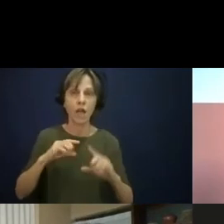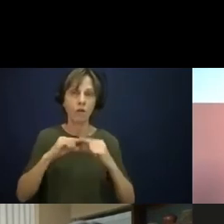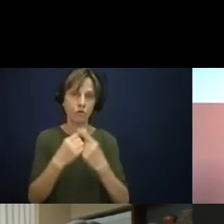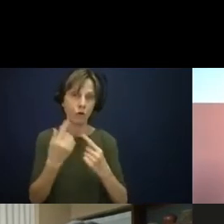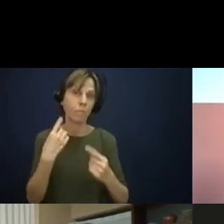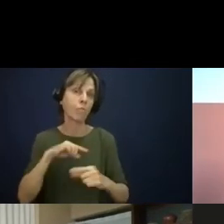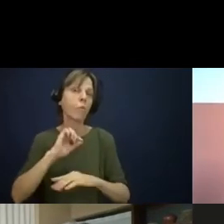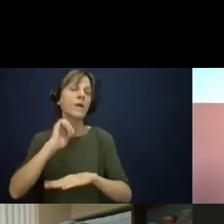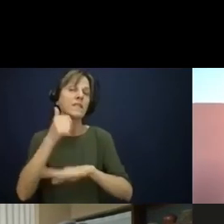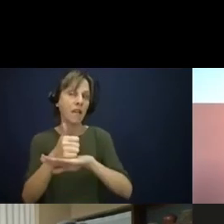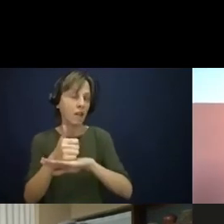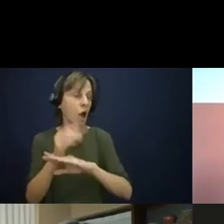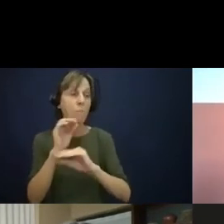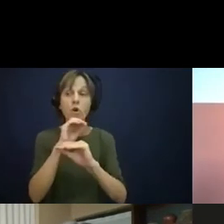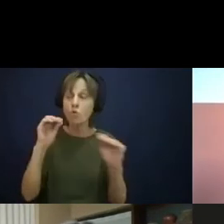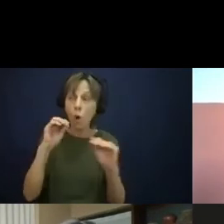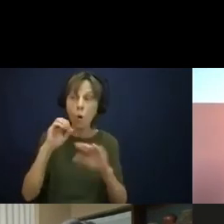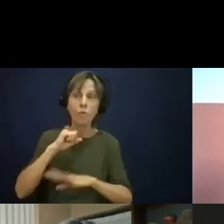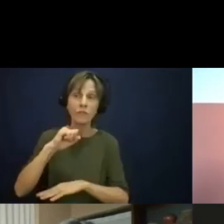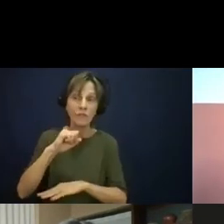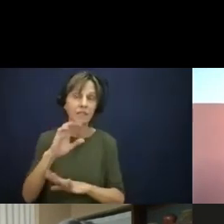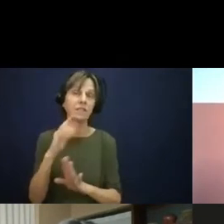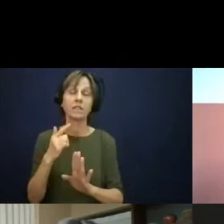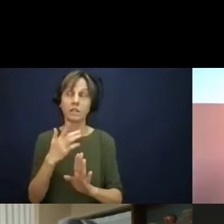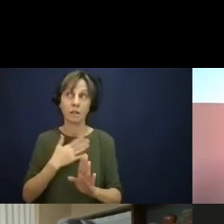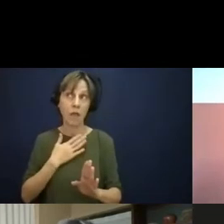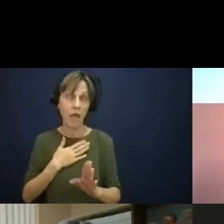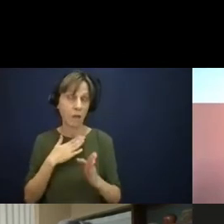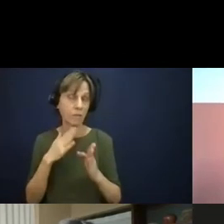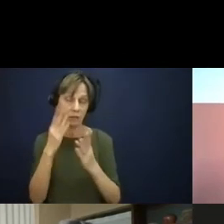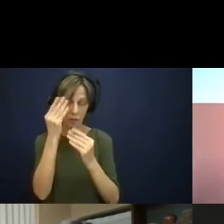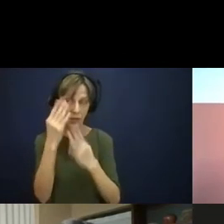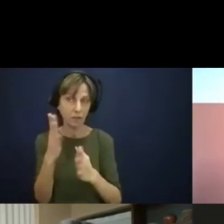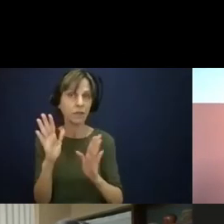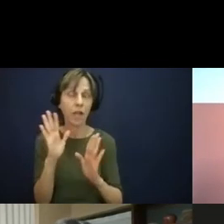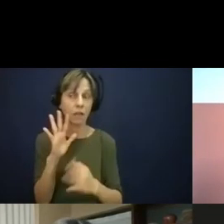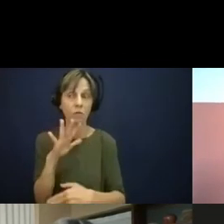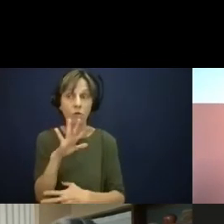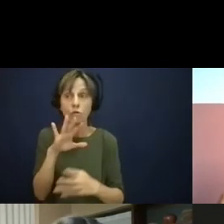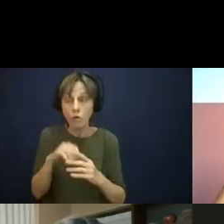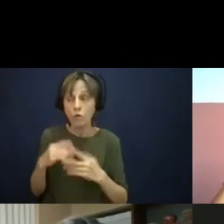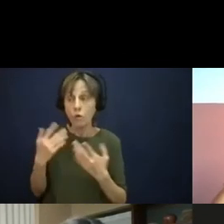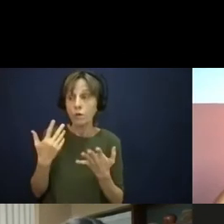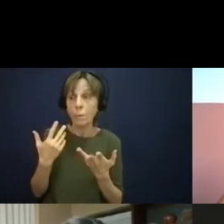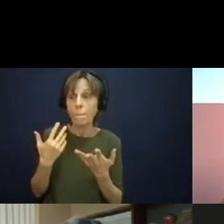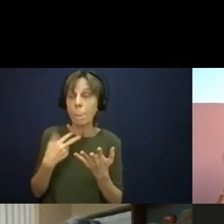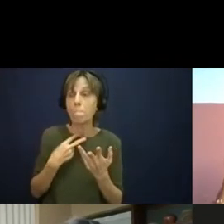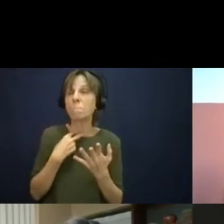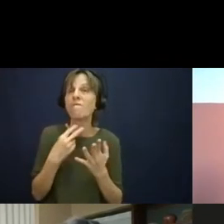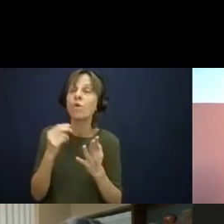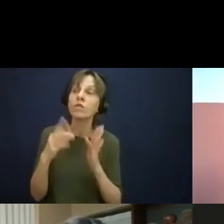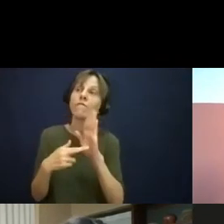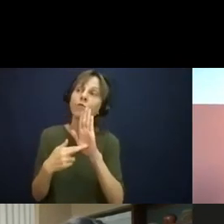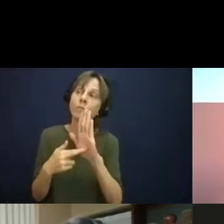no resistance. I'm happy to say I encountered no resistance, including voices of representatives from the community on